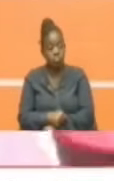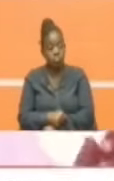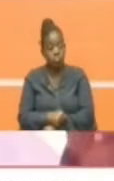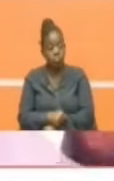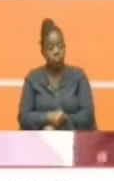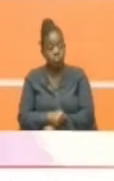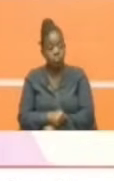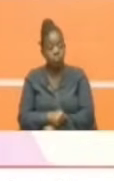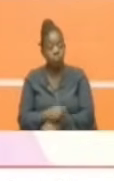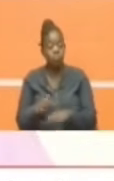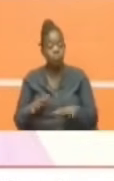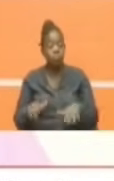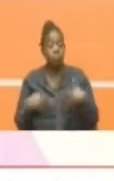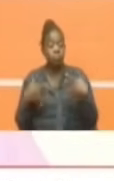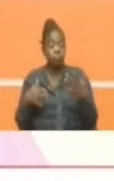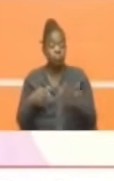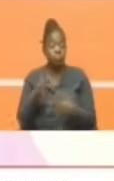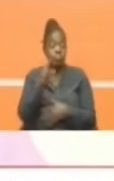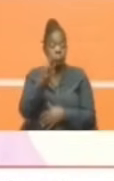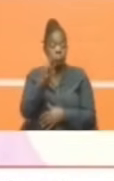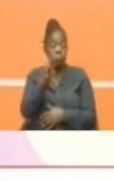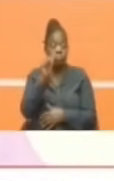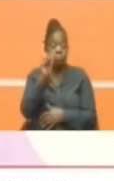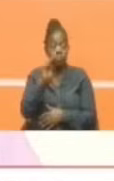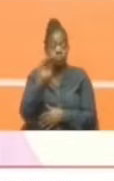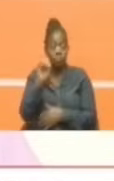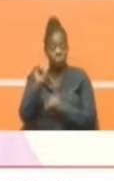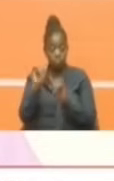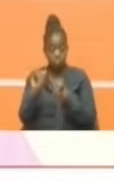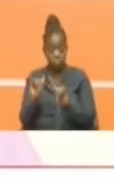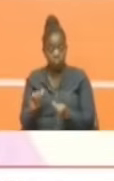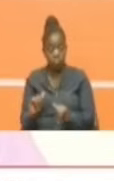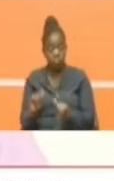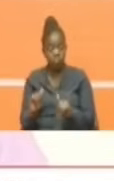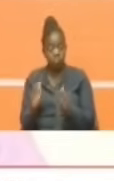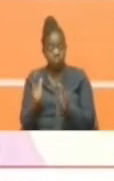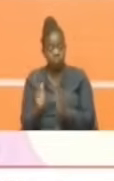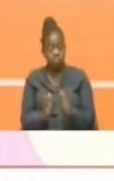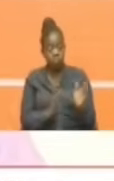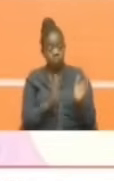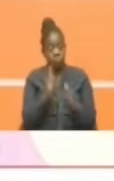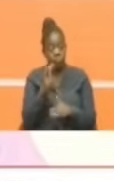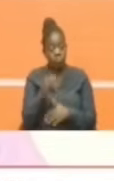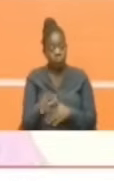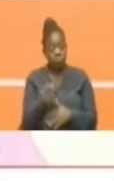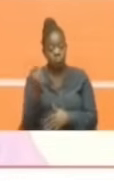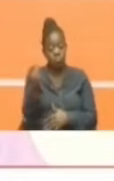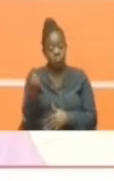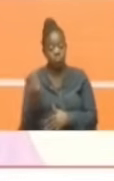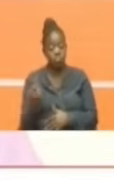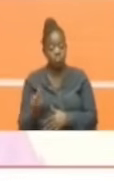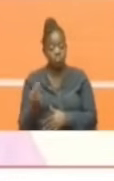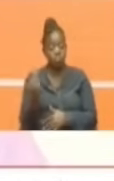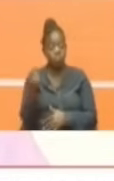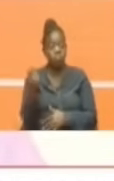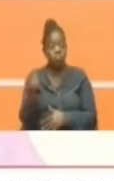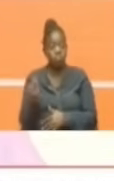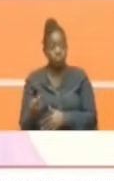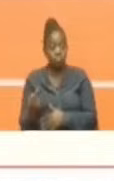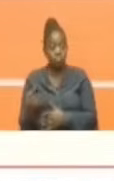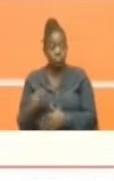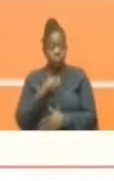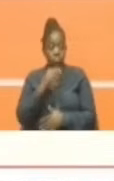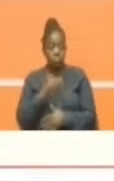I am glad Chitebe has maintained the arrangement of day school. Well, that was